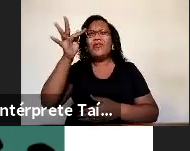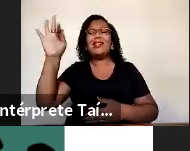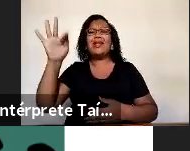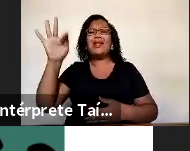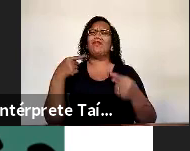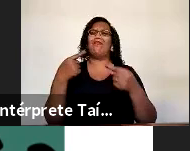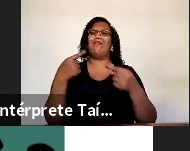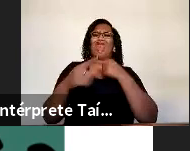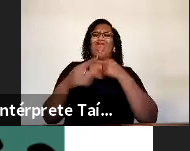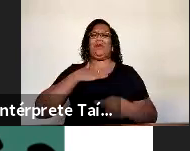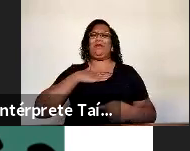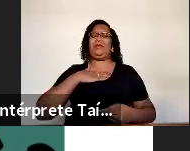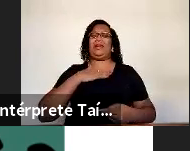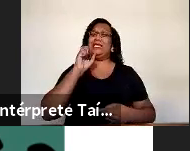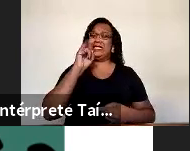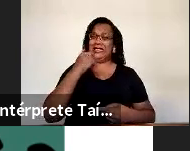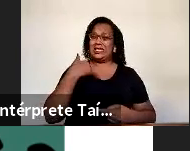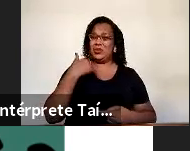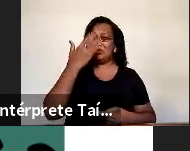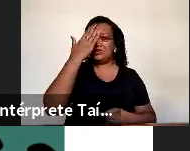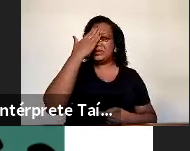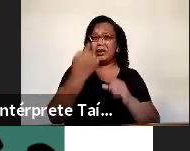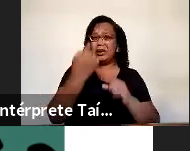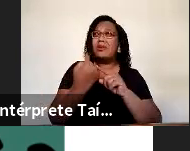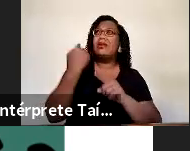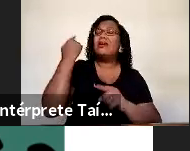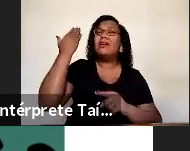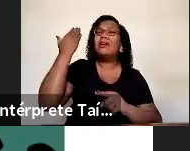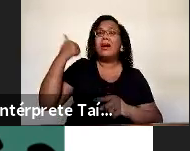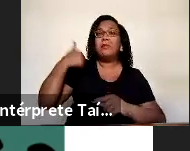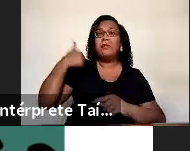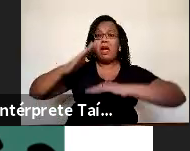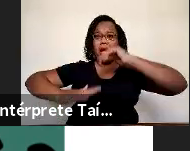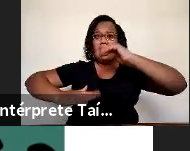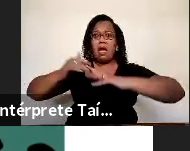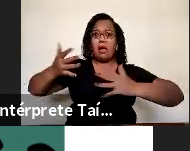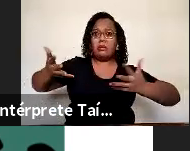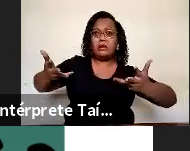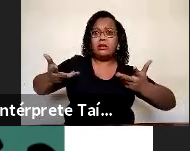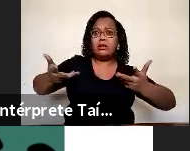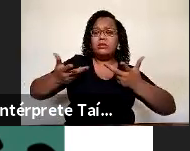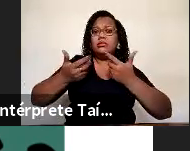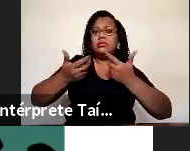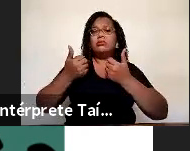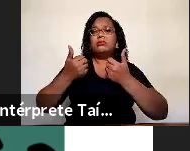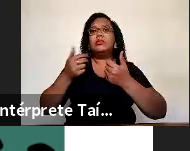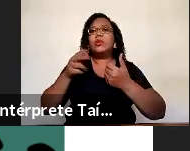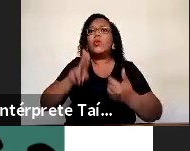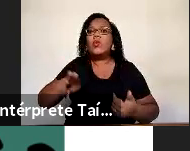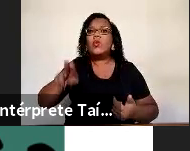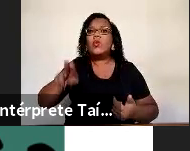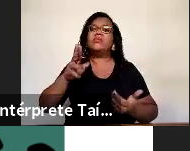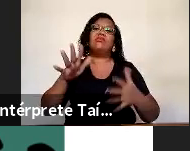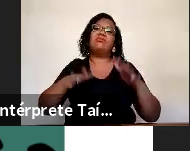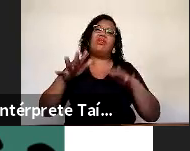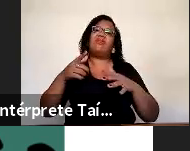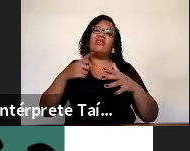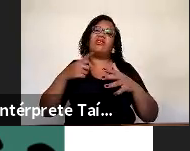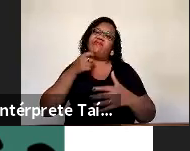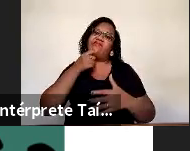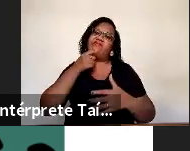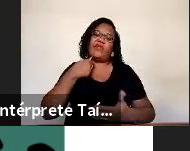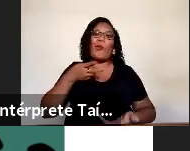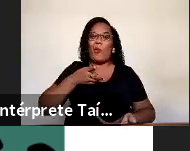would be very valuable now, I might have gone on to stay as a biologist. But anyways, I decided to, you